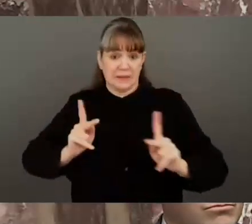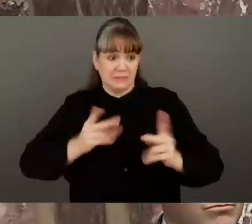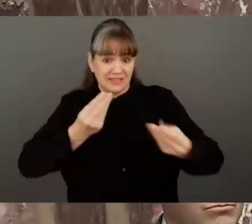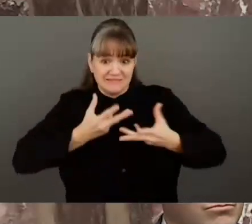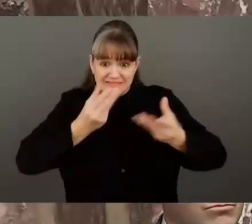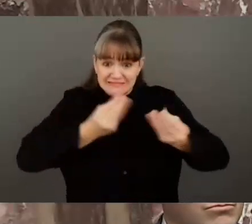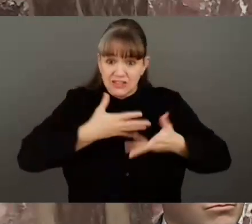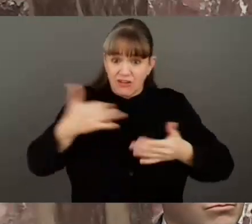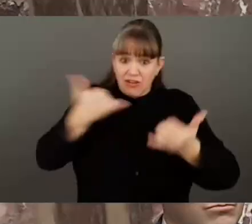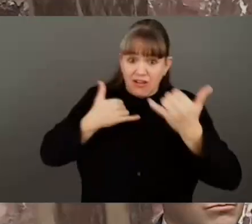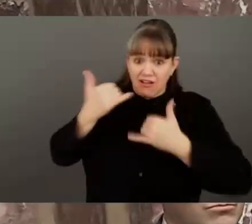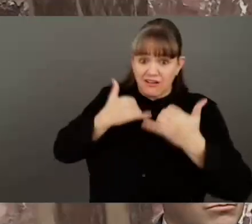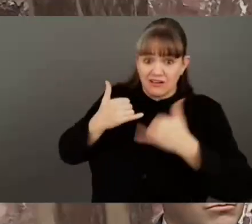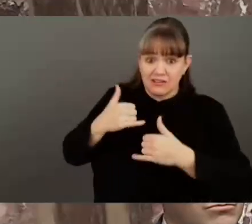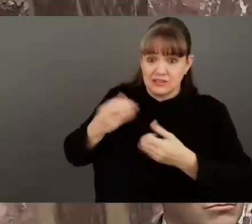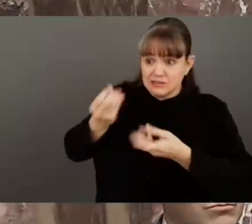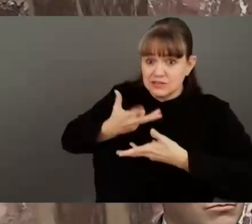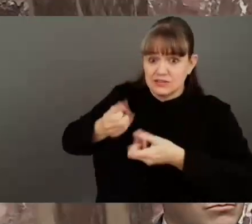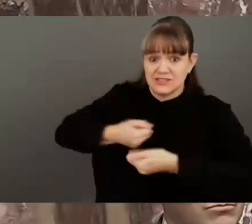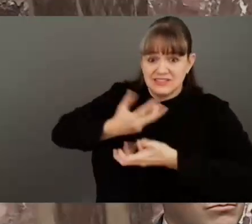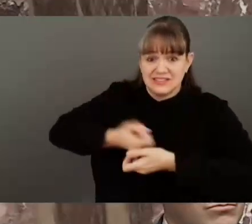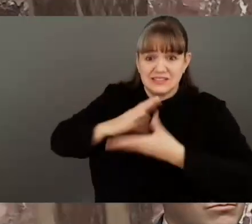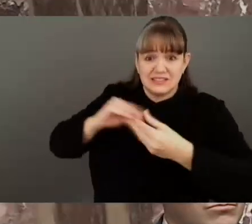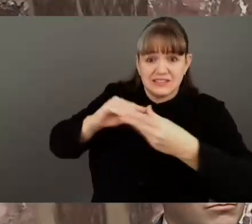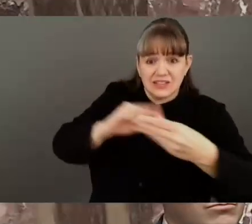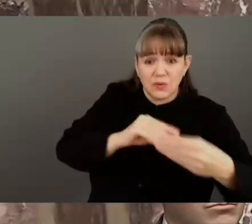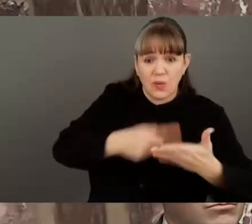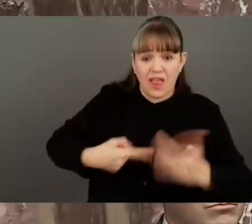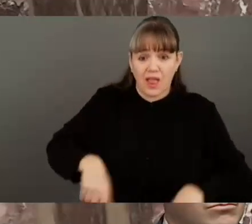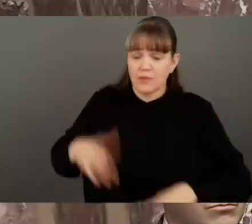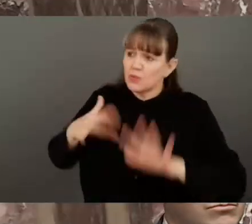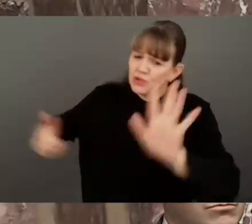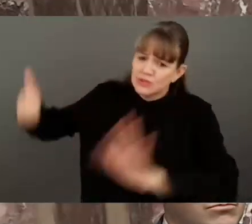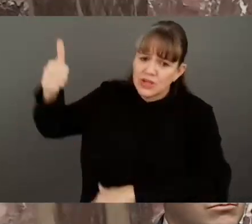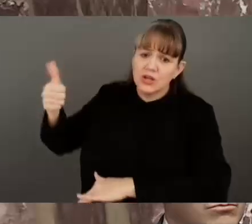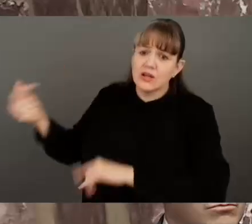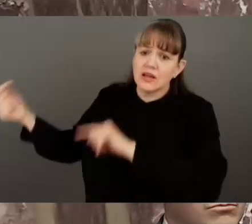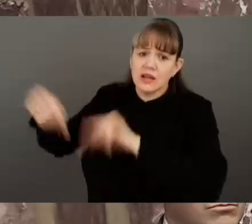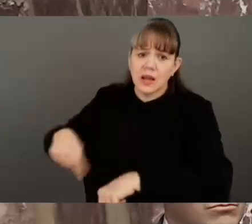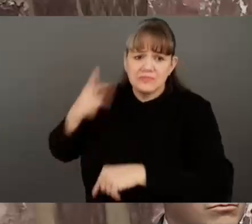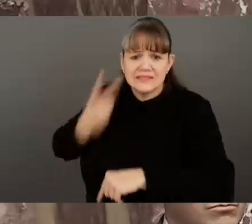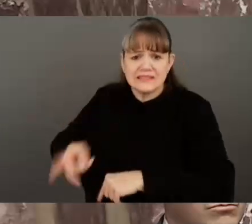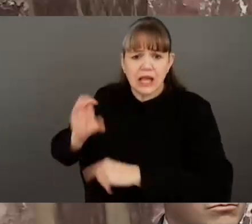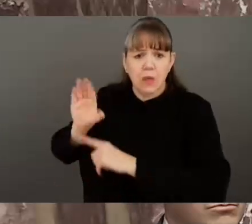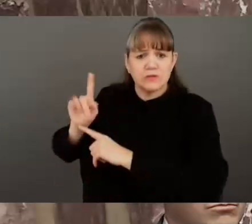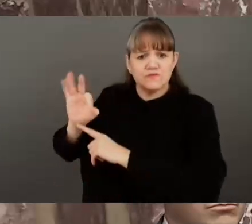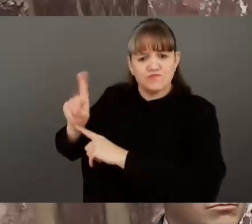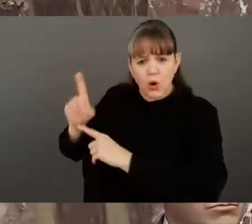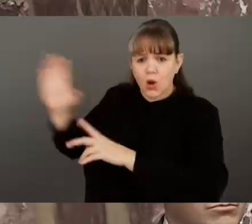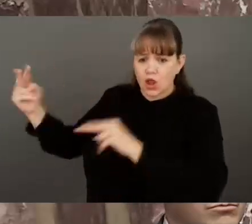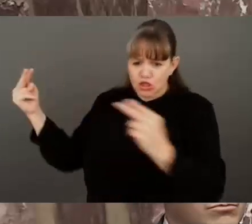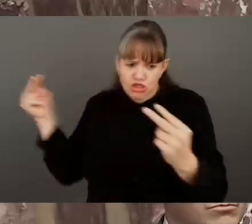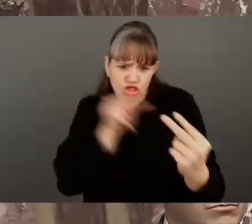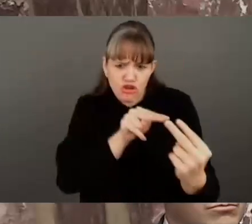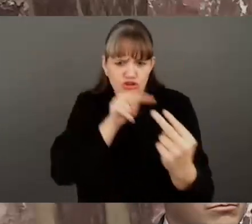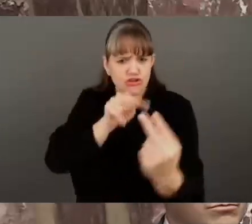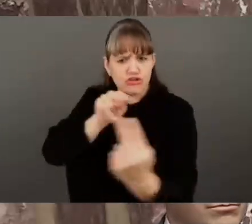to Abbotsford, look people in the eye, and tell them when the shootings will